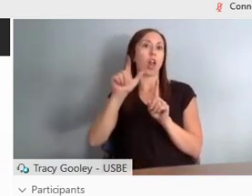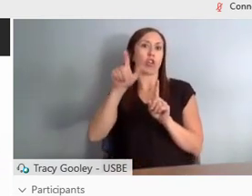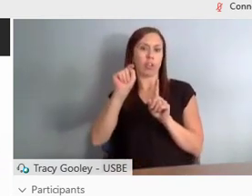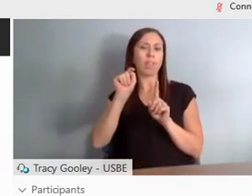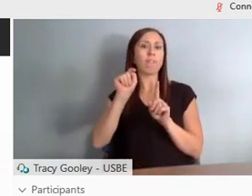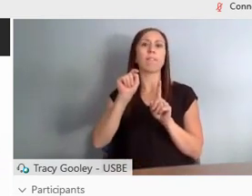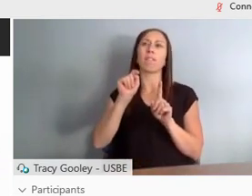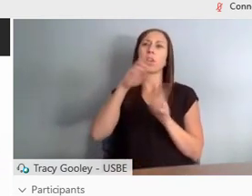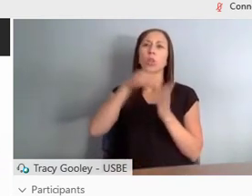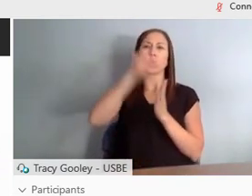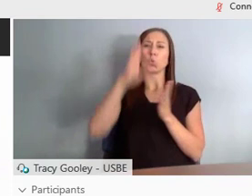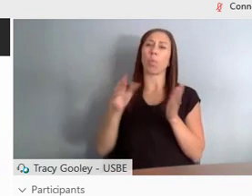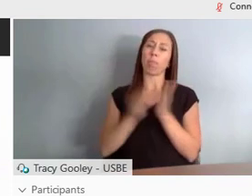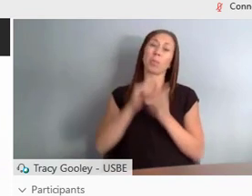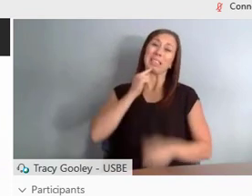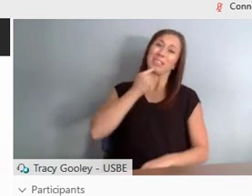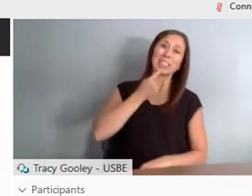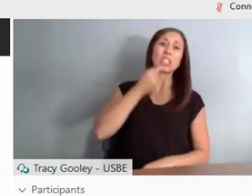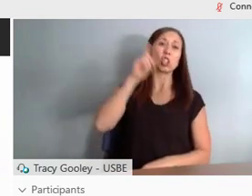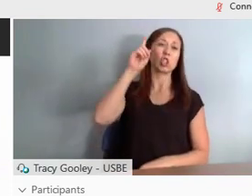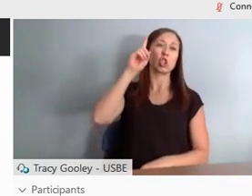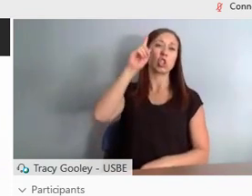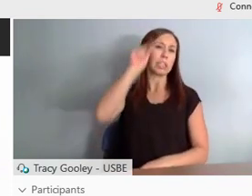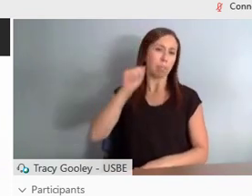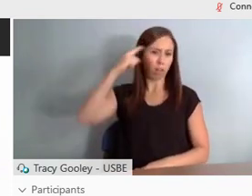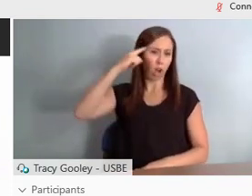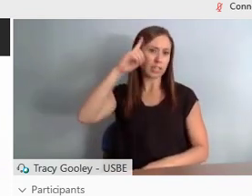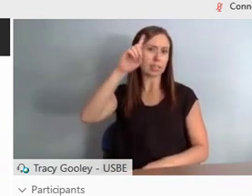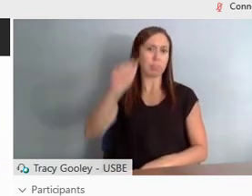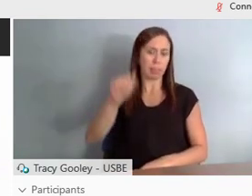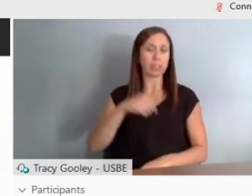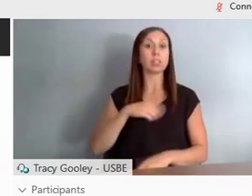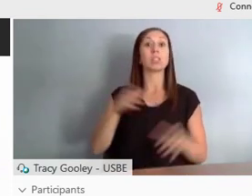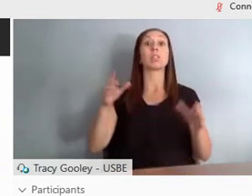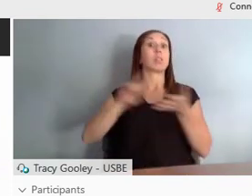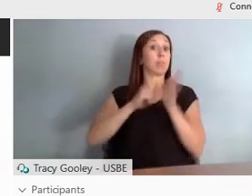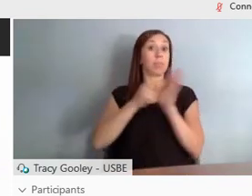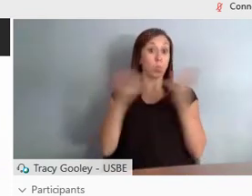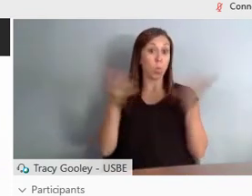disabilities. So what this means is that an IEP